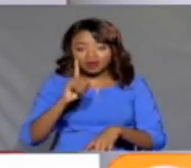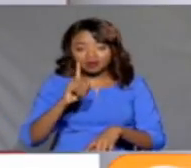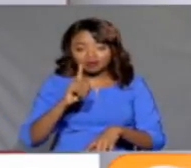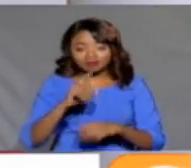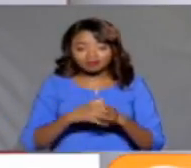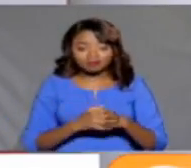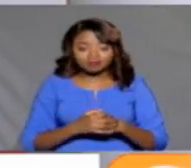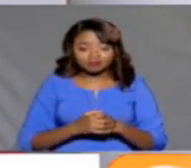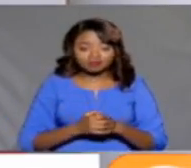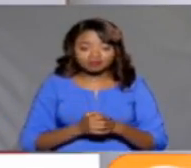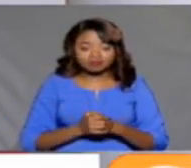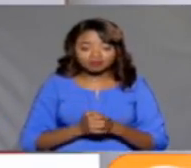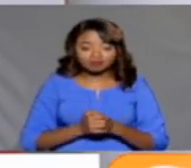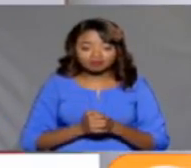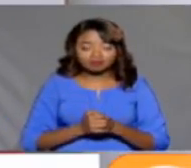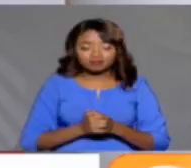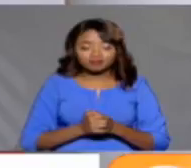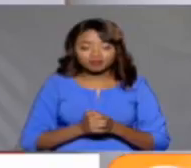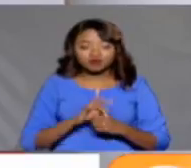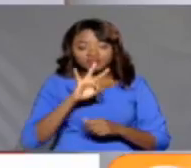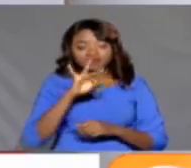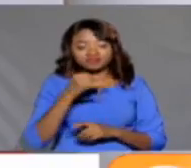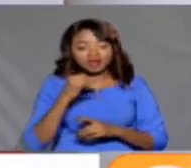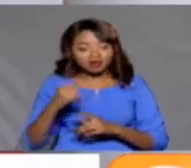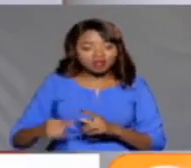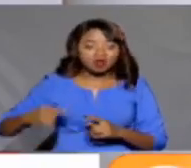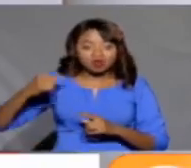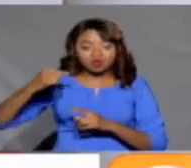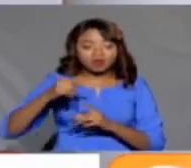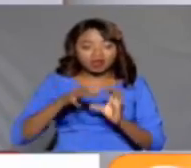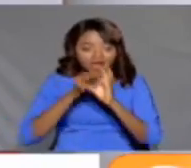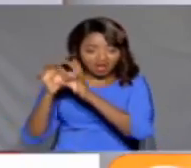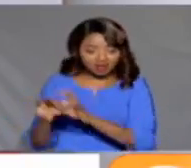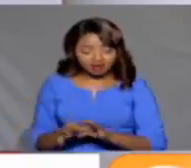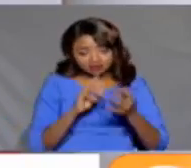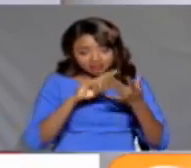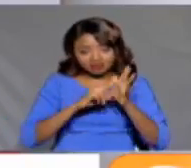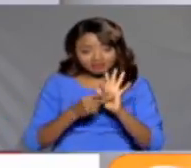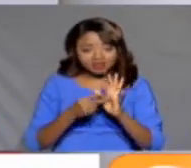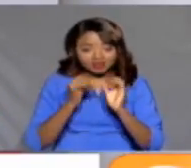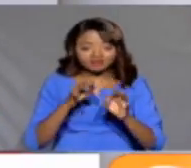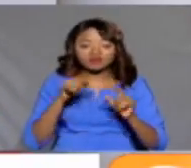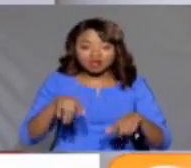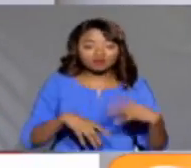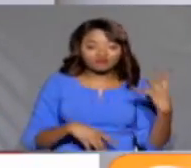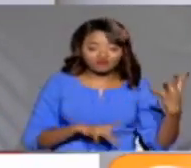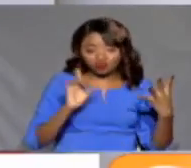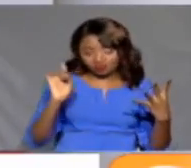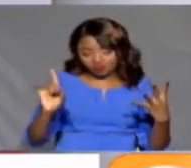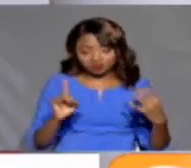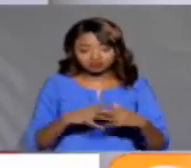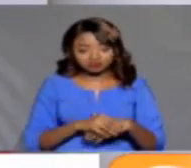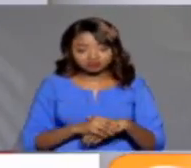Dr. Ekuru Aukot of Third Way Alliance Kenya. If it gets to that, right now the score is 4-1.